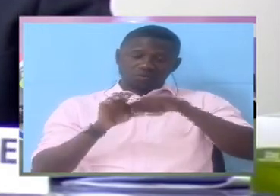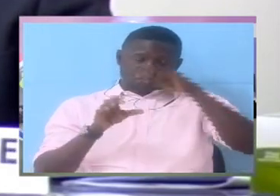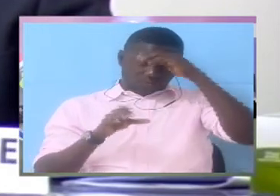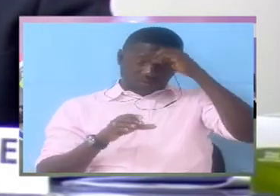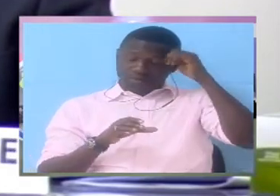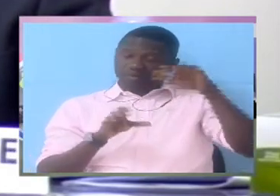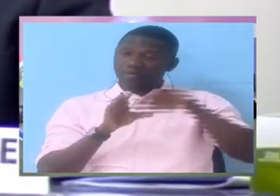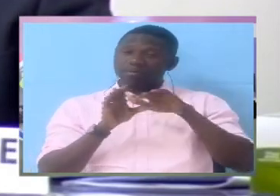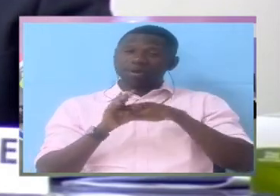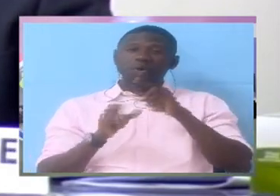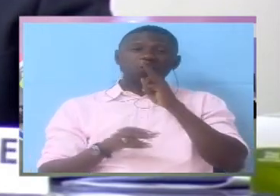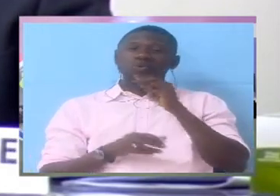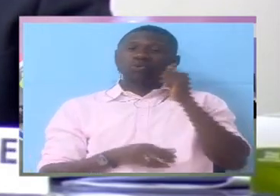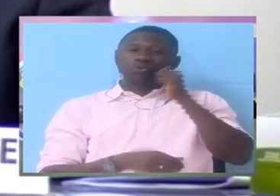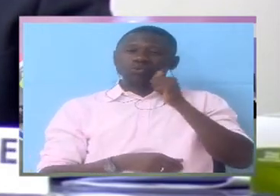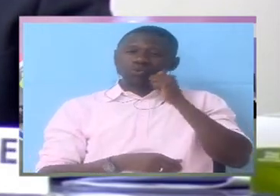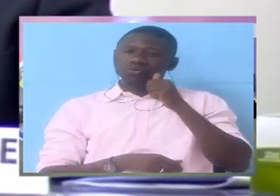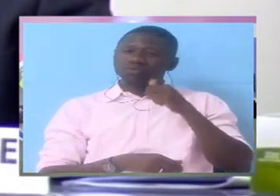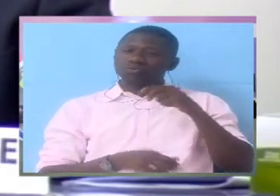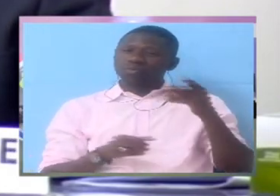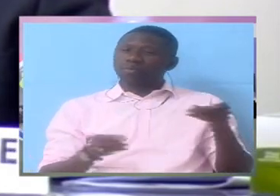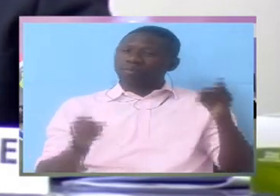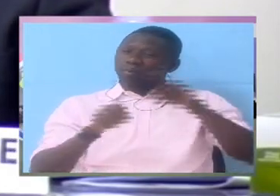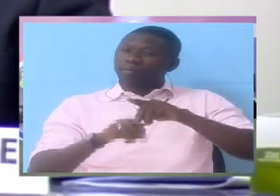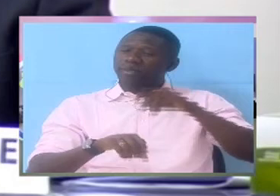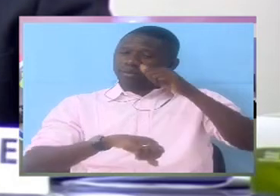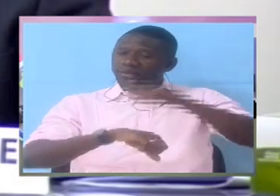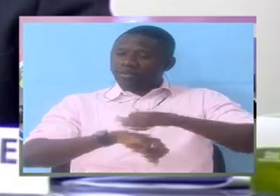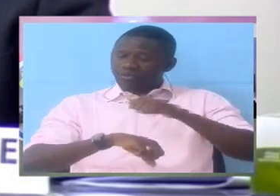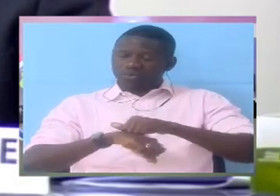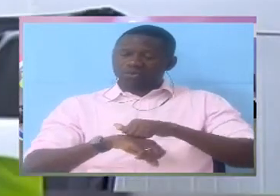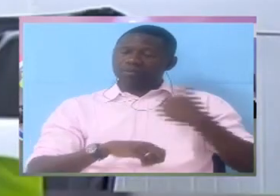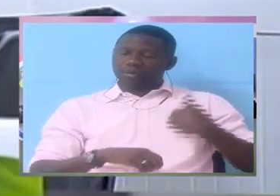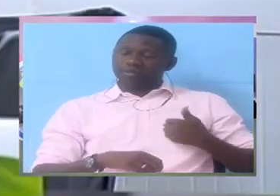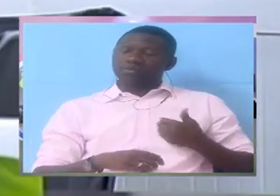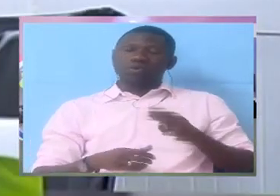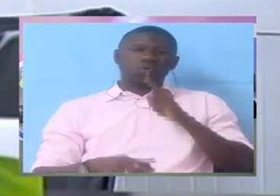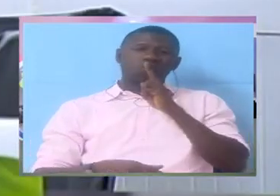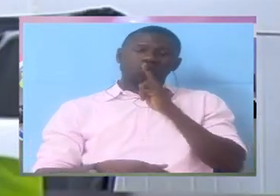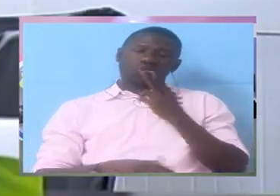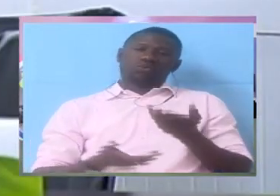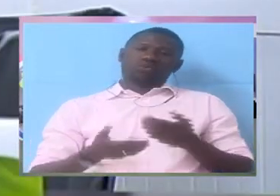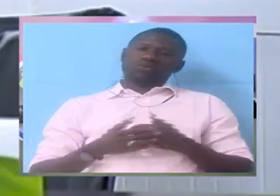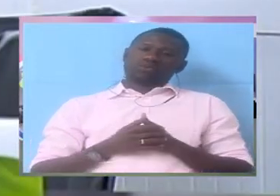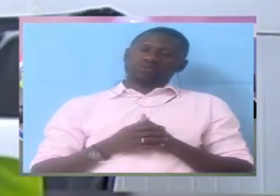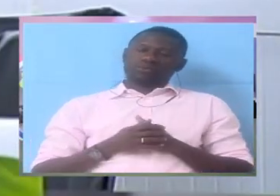jumal la ke muna fanni jumal la kamulta ke tajireya nin soja rol boraje.